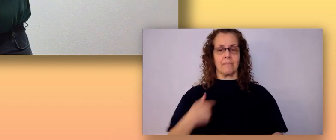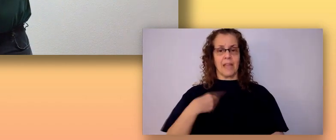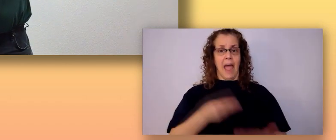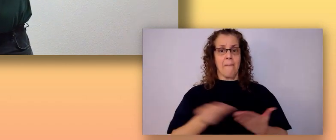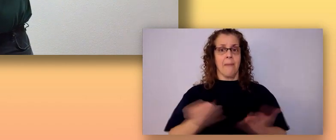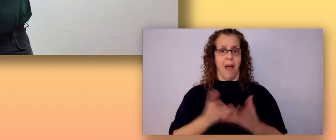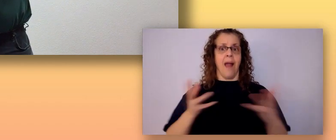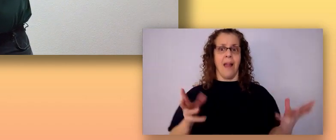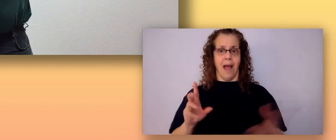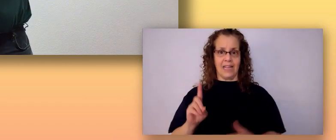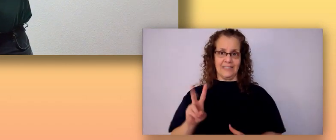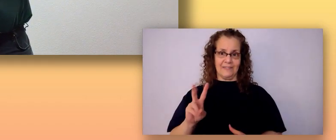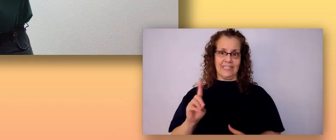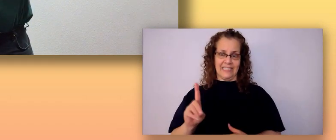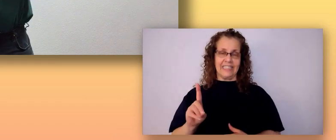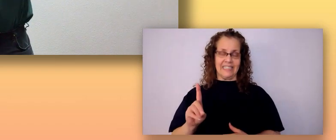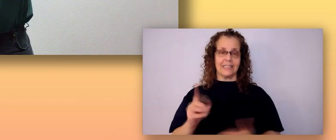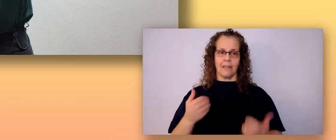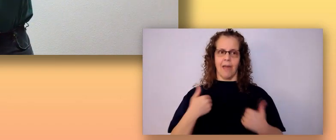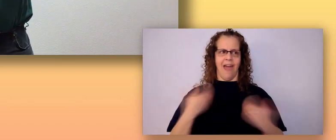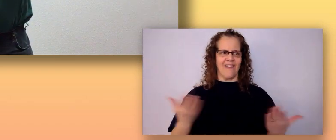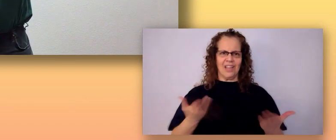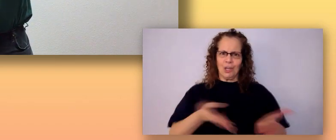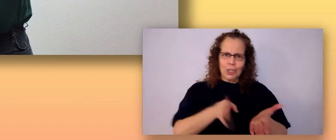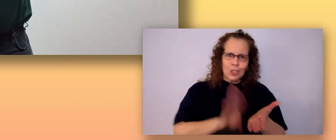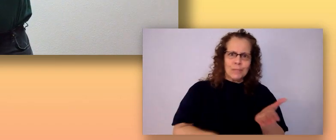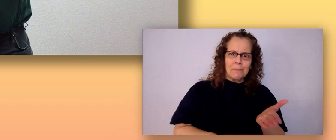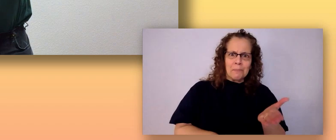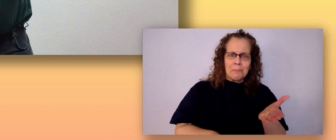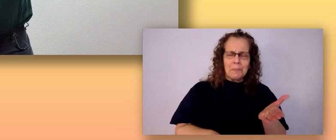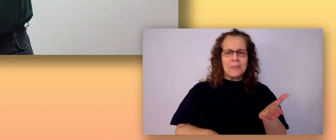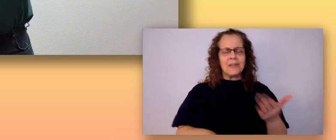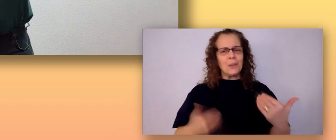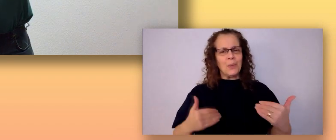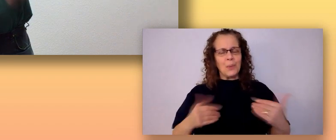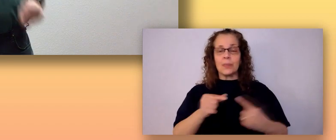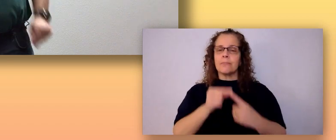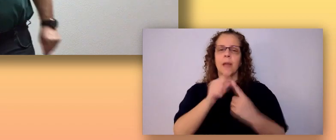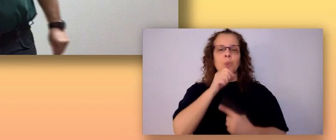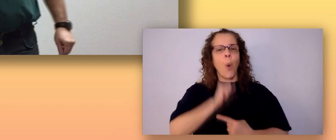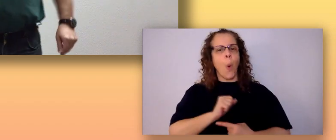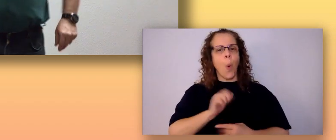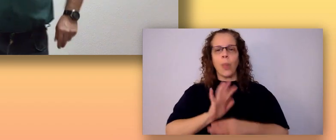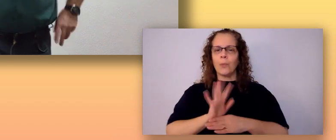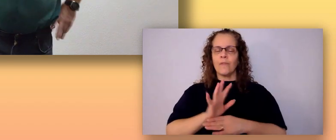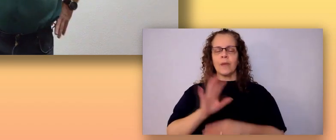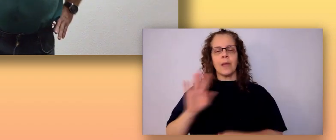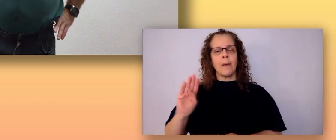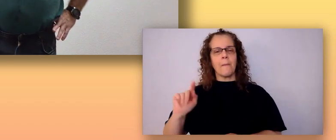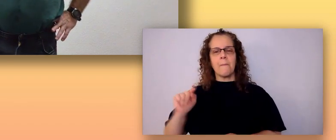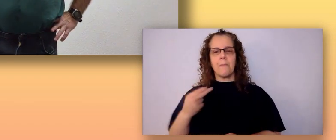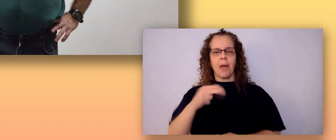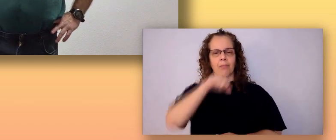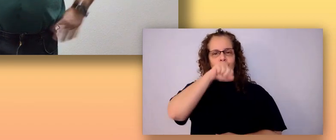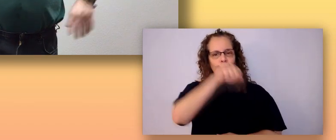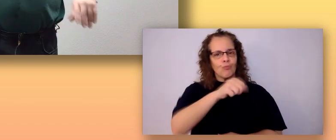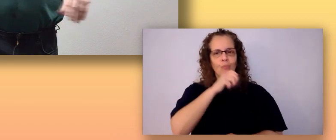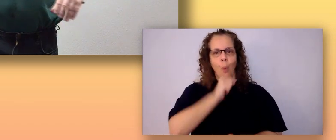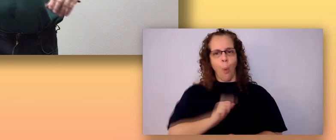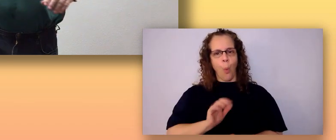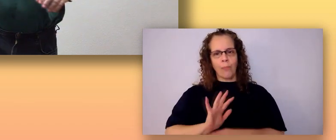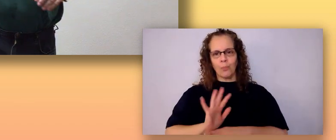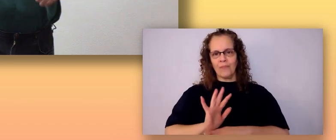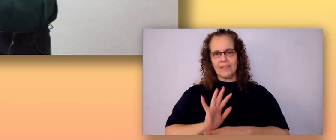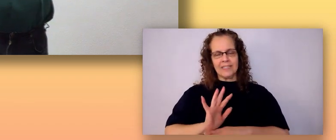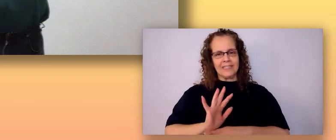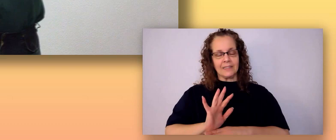of DVDs, actually. They have them here for so cheap, especially older movies. And Beth loves older movies. I